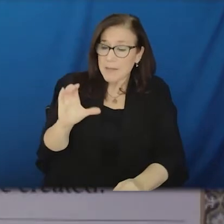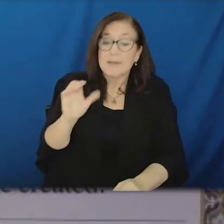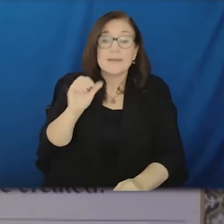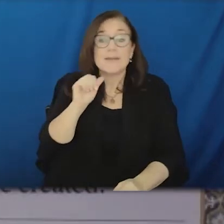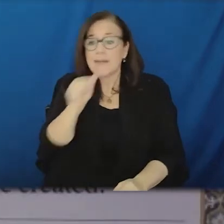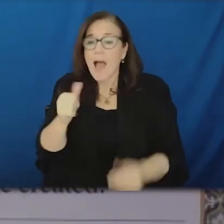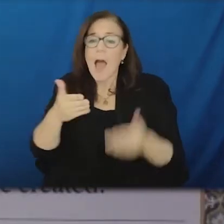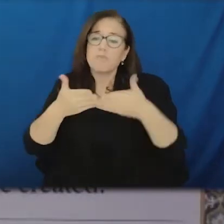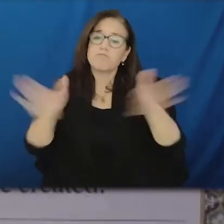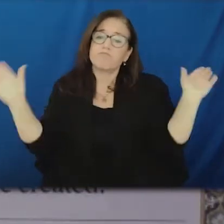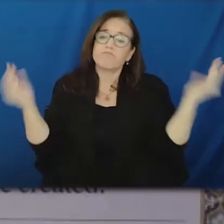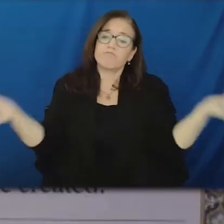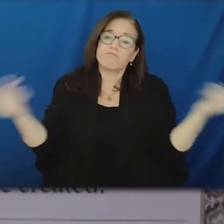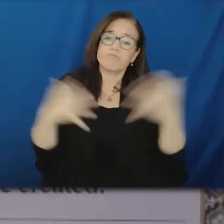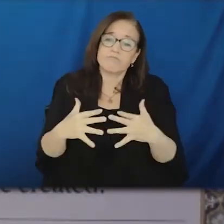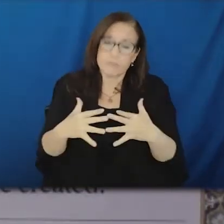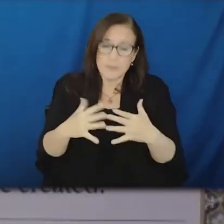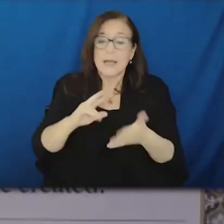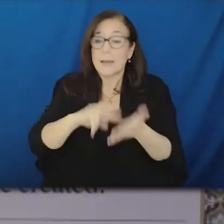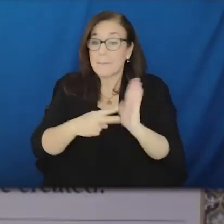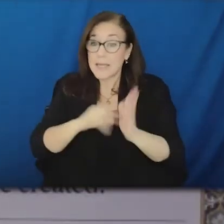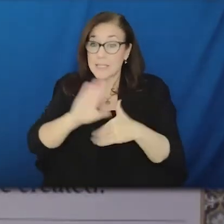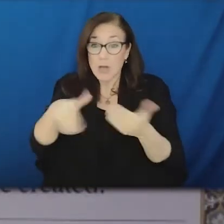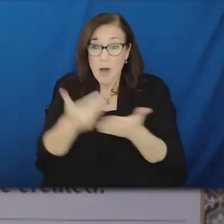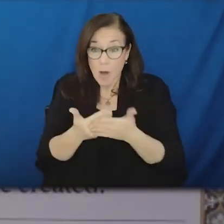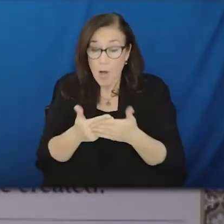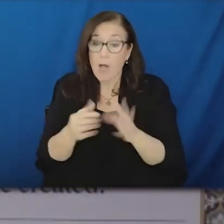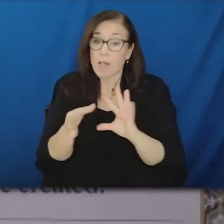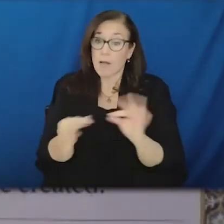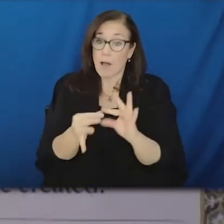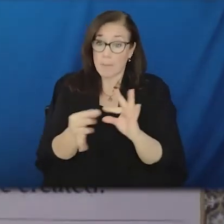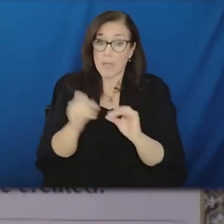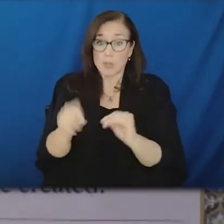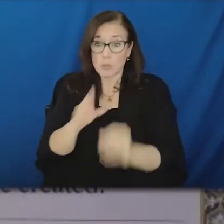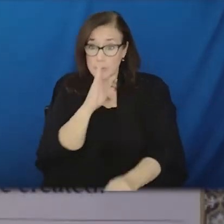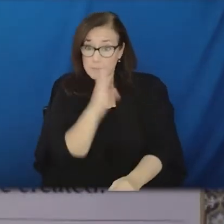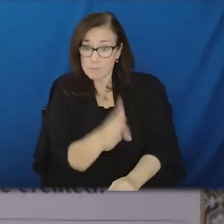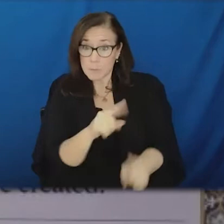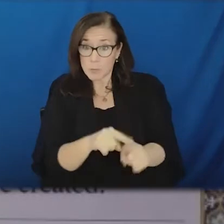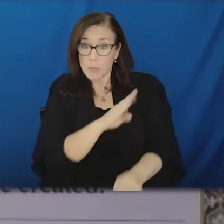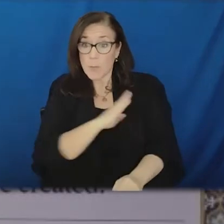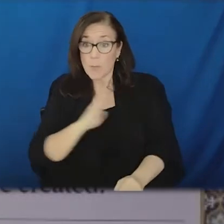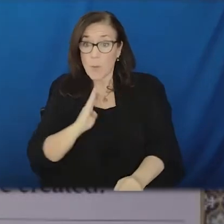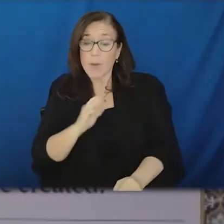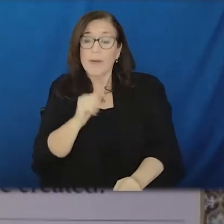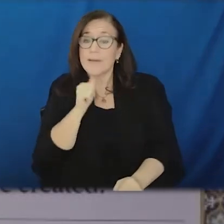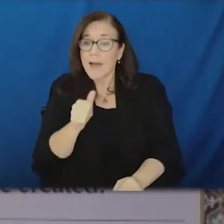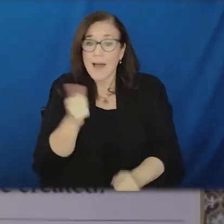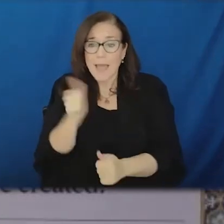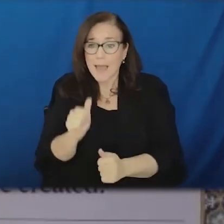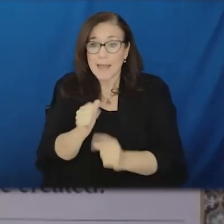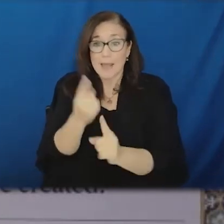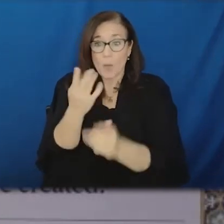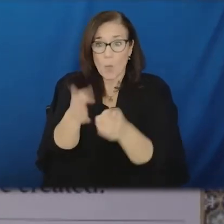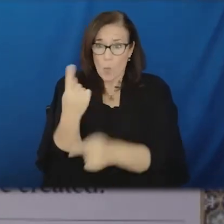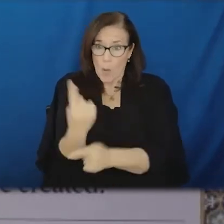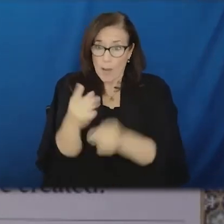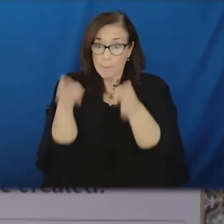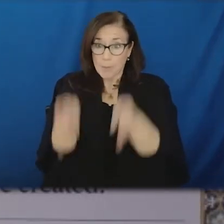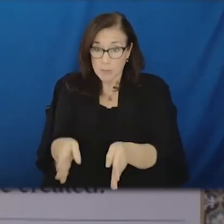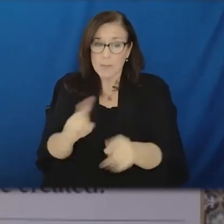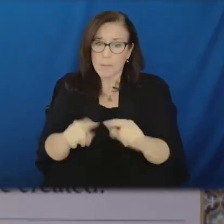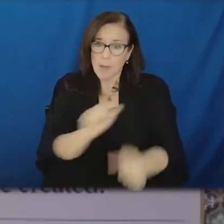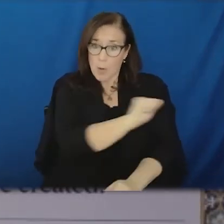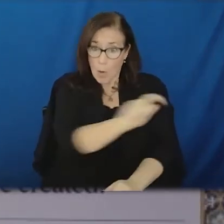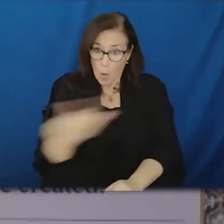meeting, and therefore all comments should be directed to the board and not any individual on the board or any individual on the